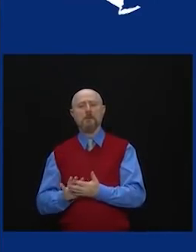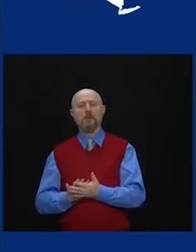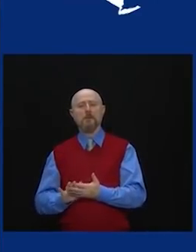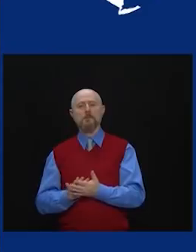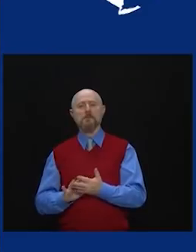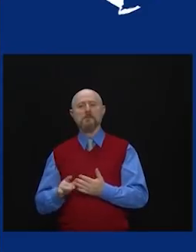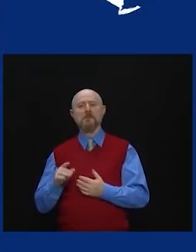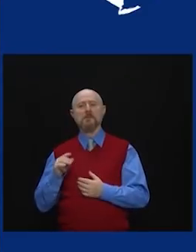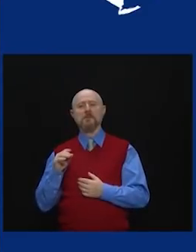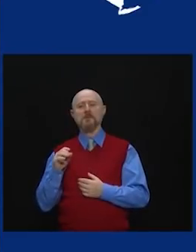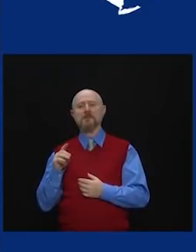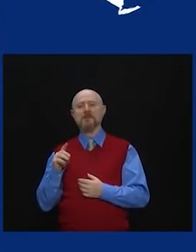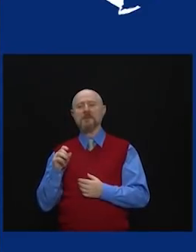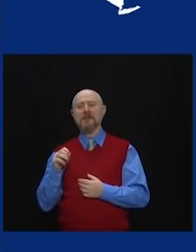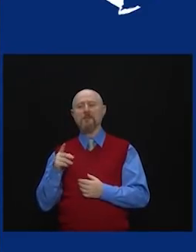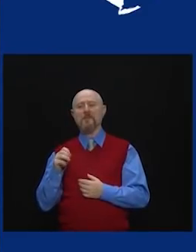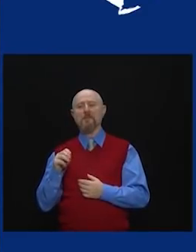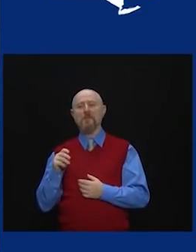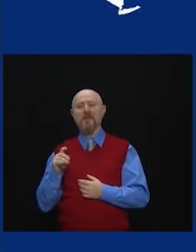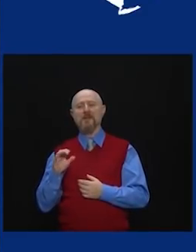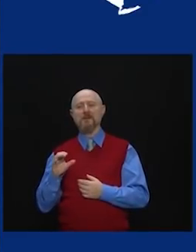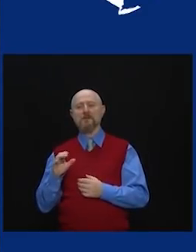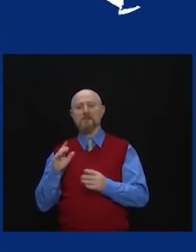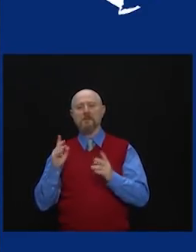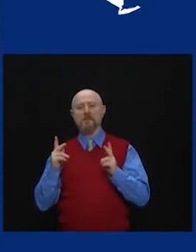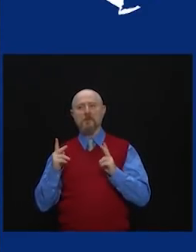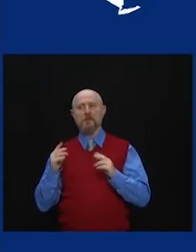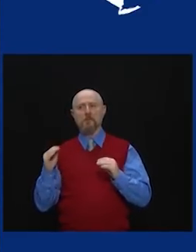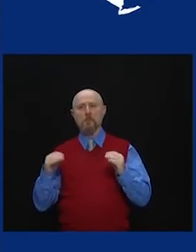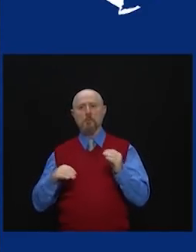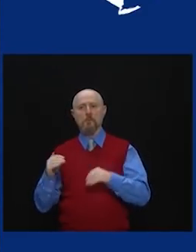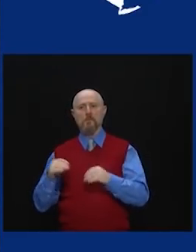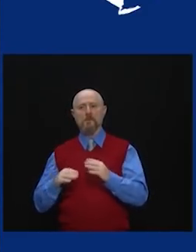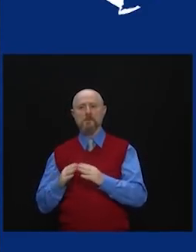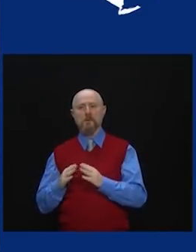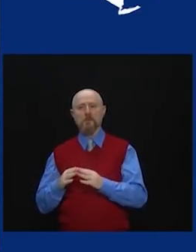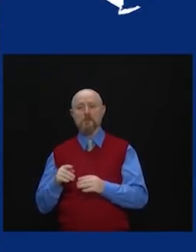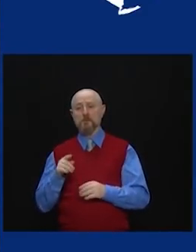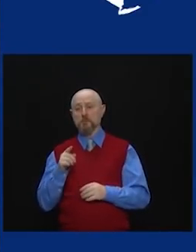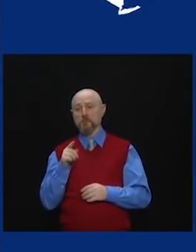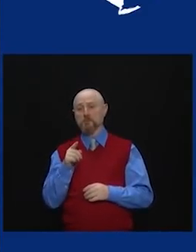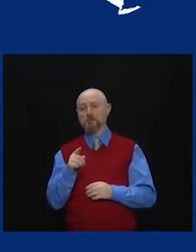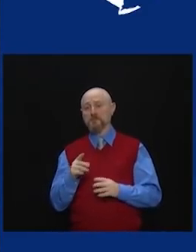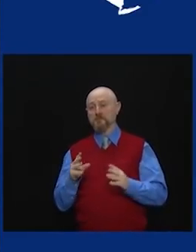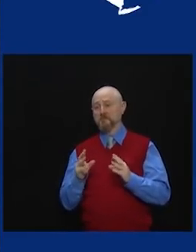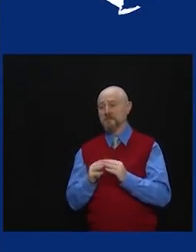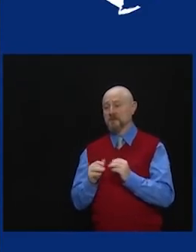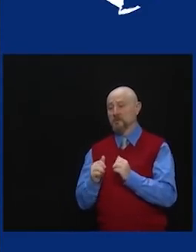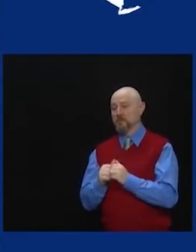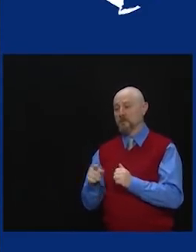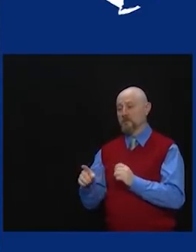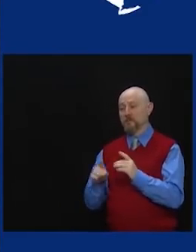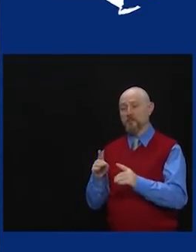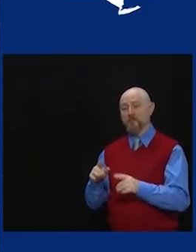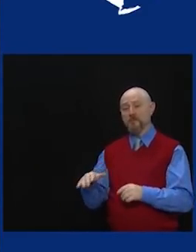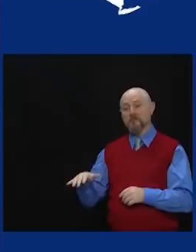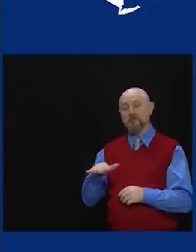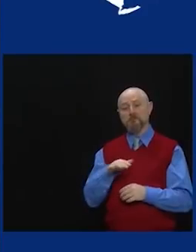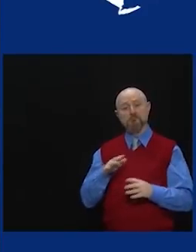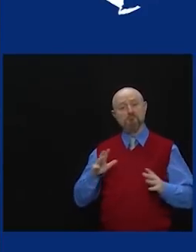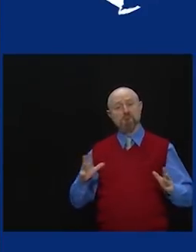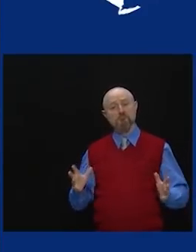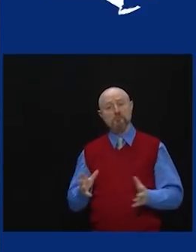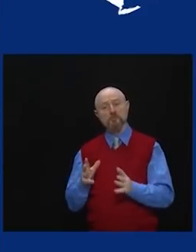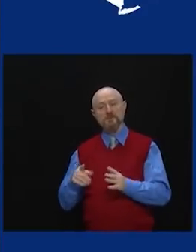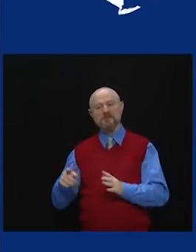met with the people and the leaders of Agudas Israel who urged you to veto the bill. Even though